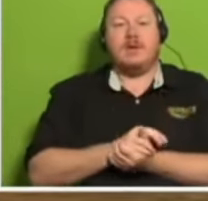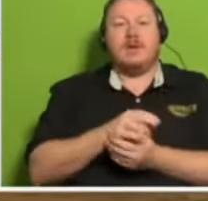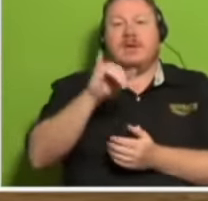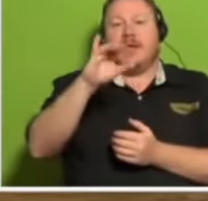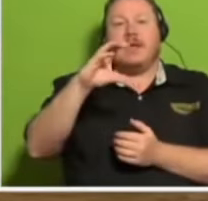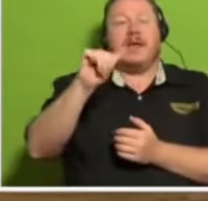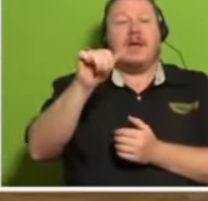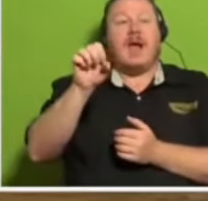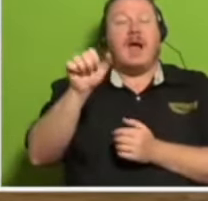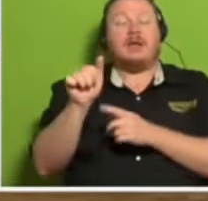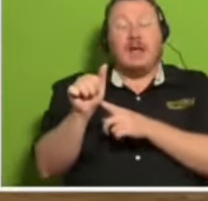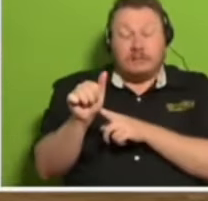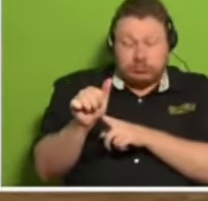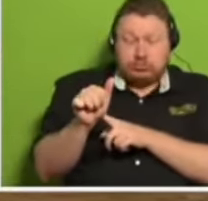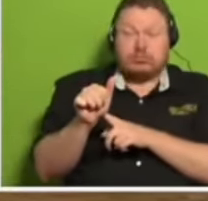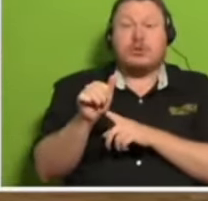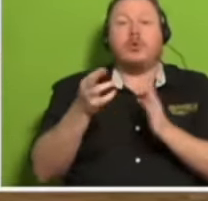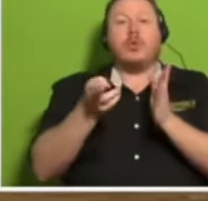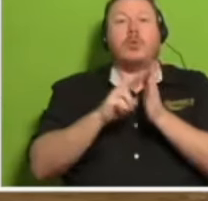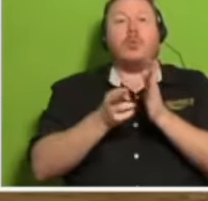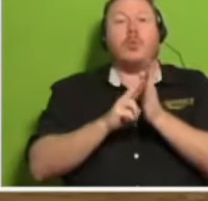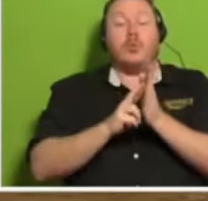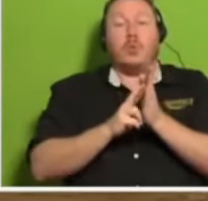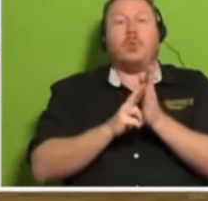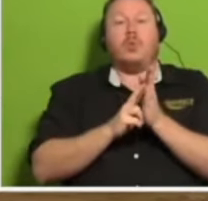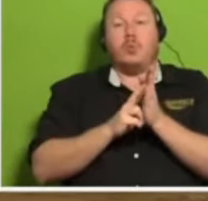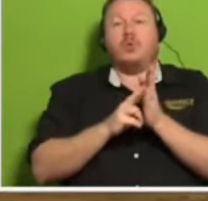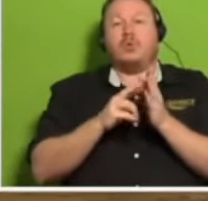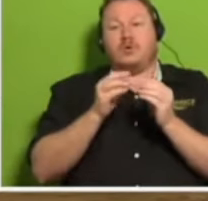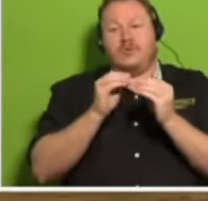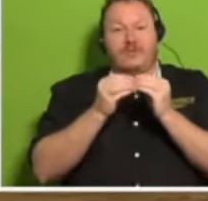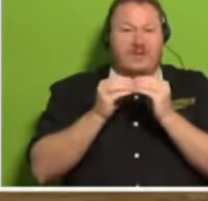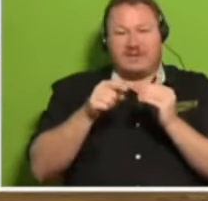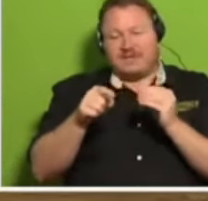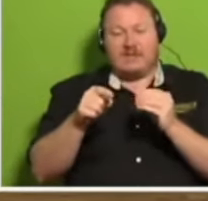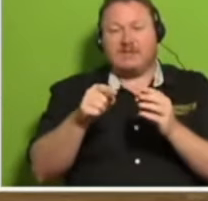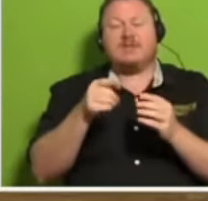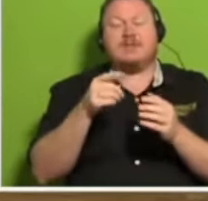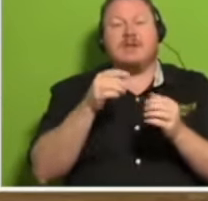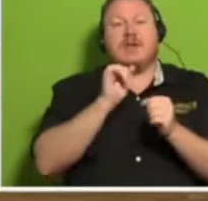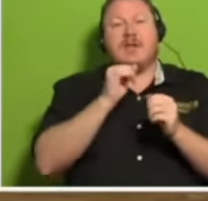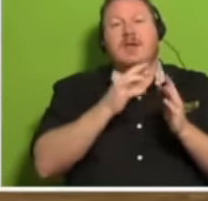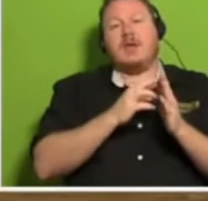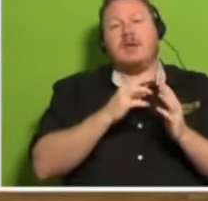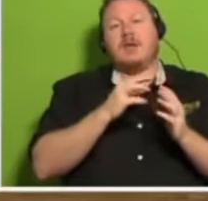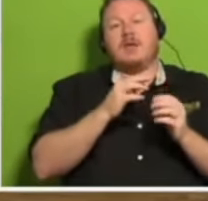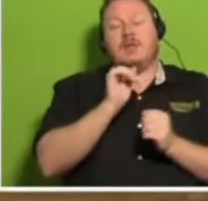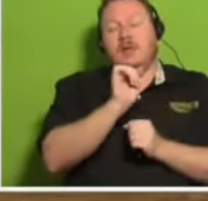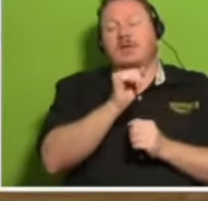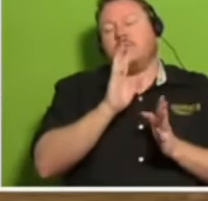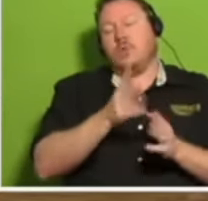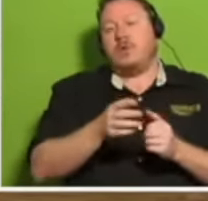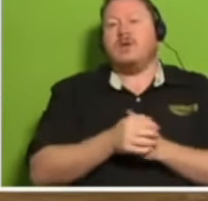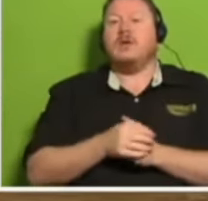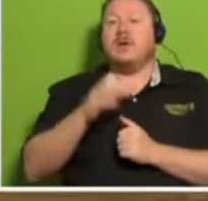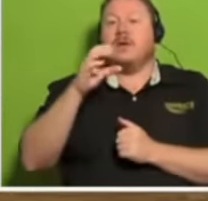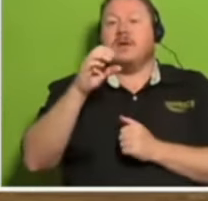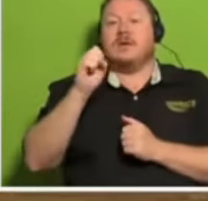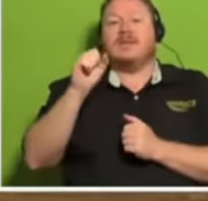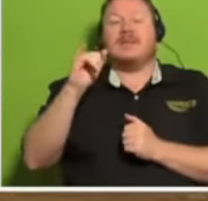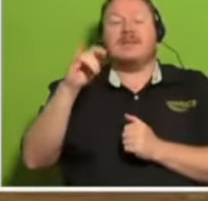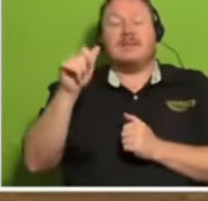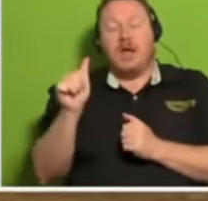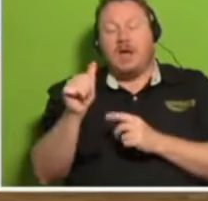finalizing the amended regulations on call termination. CETA, on the other hand, is expected to play a crucial role in driving